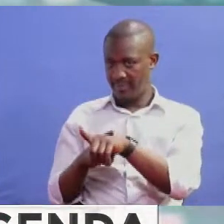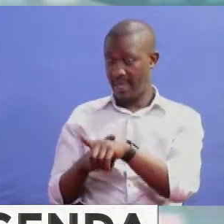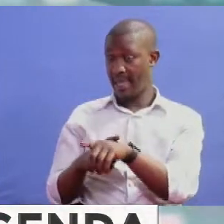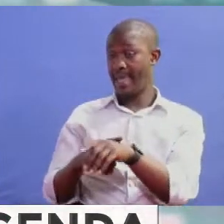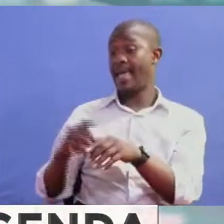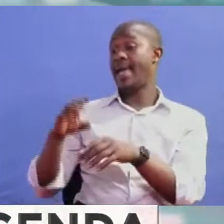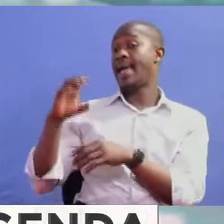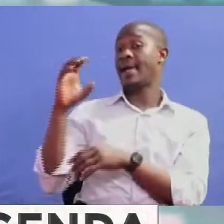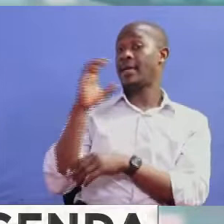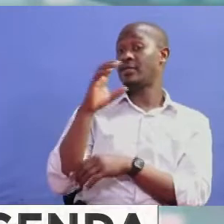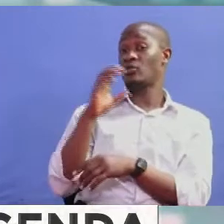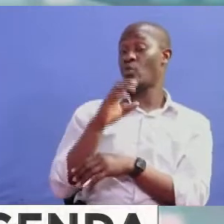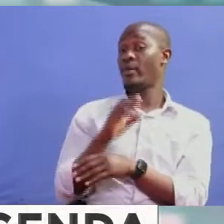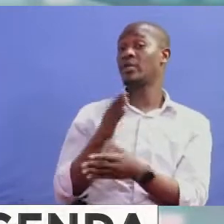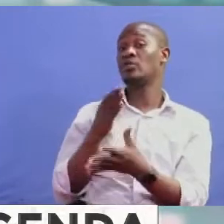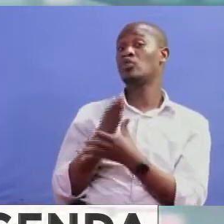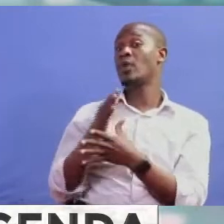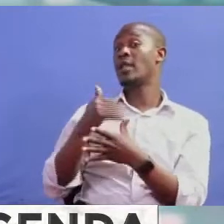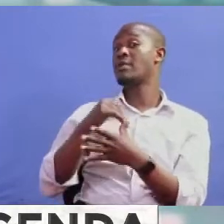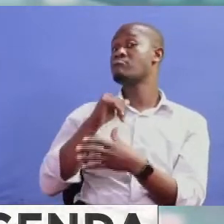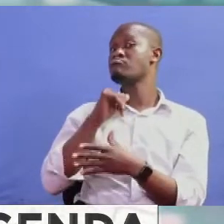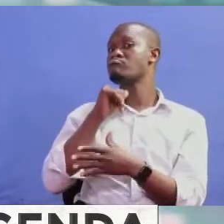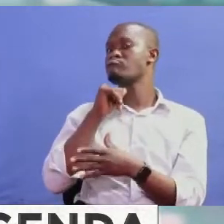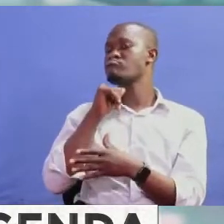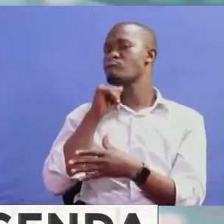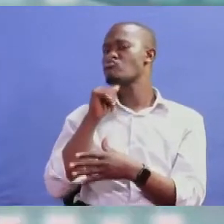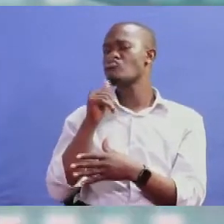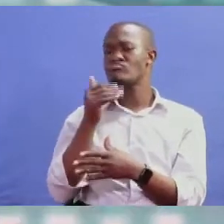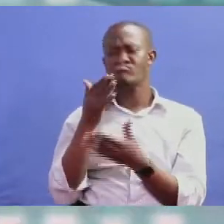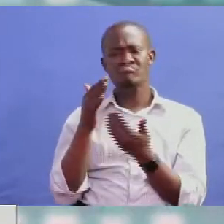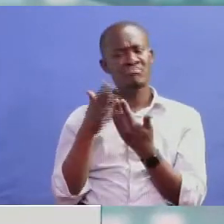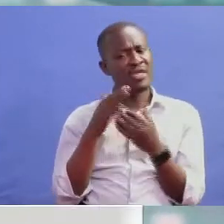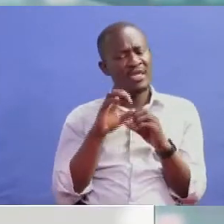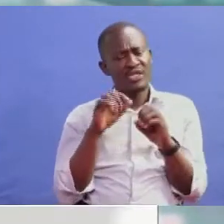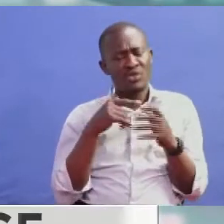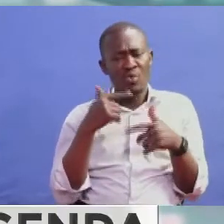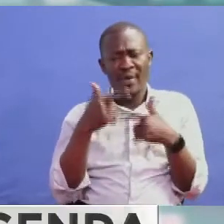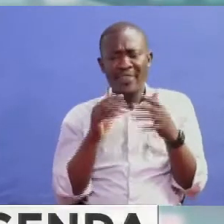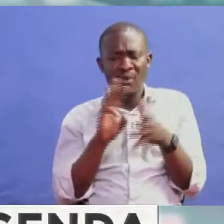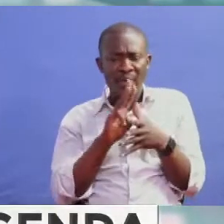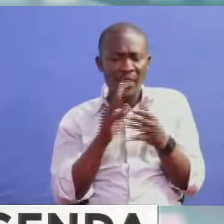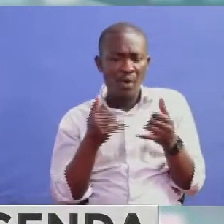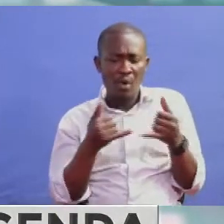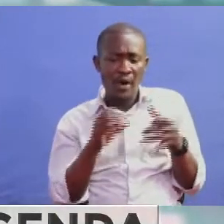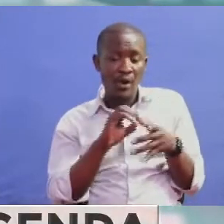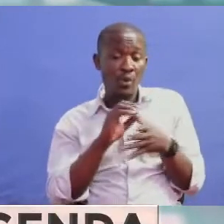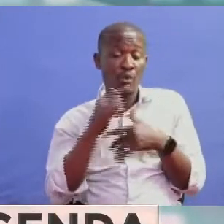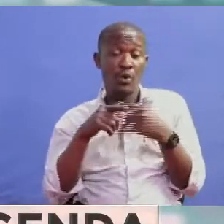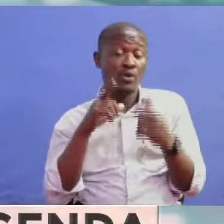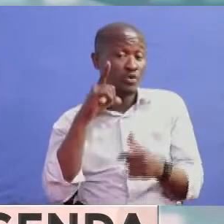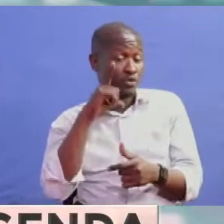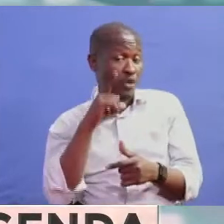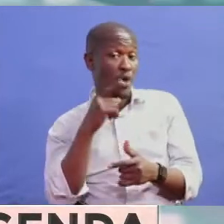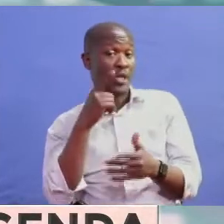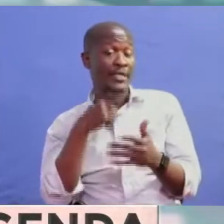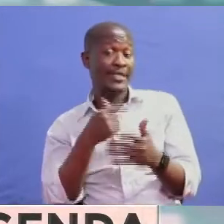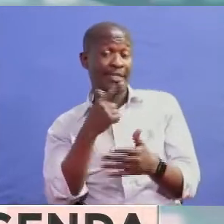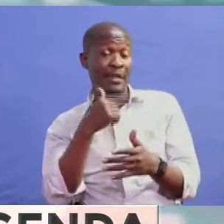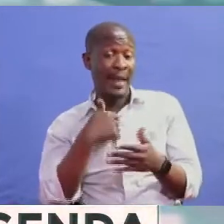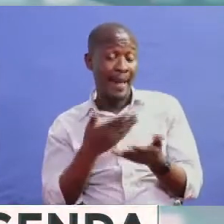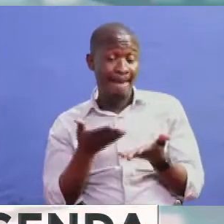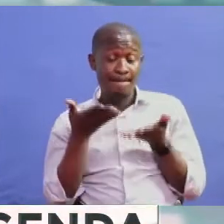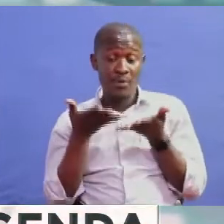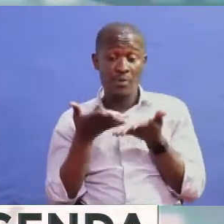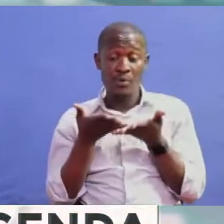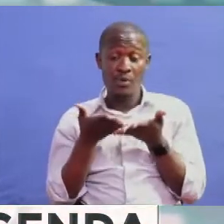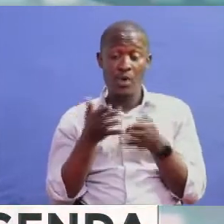customers really don't care whether you are online and you've gone to sleep. They want that you've told them, I'm present